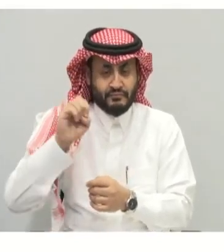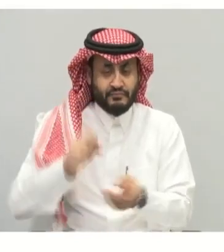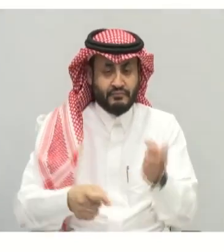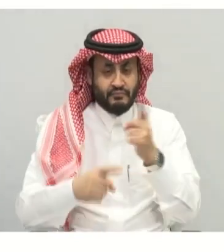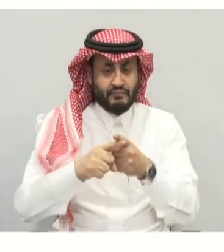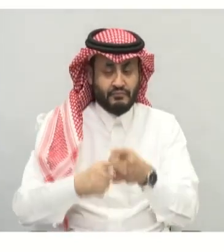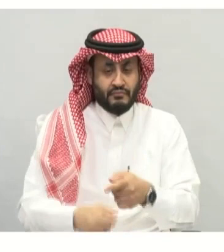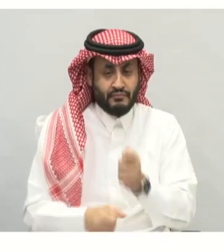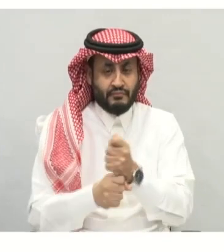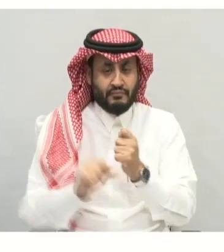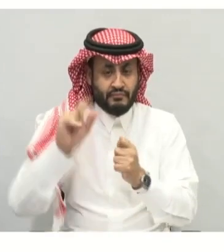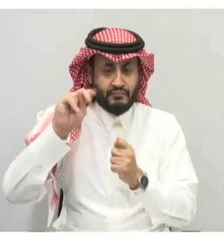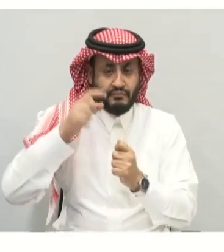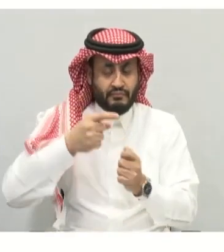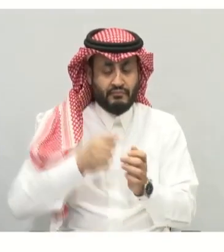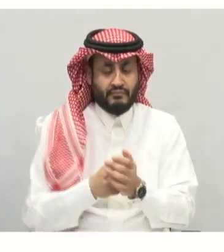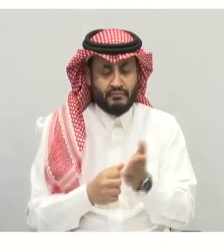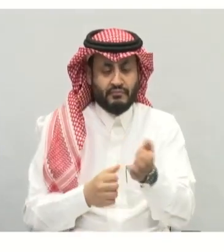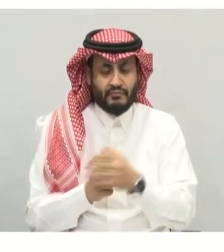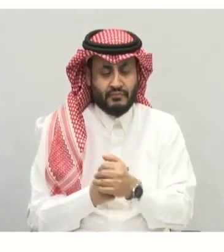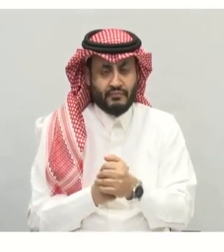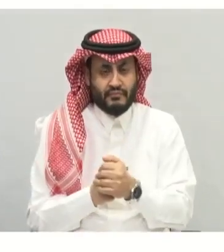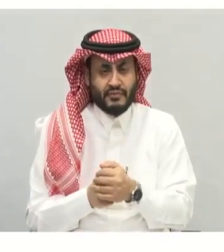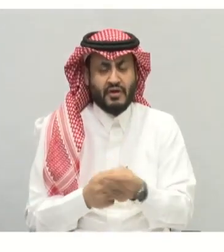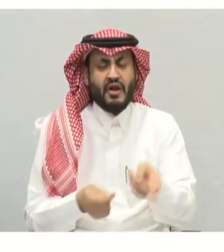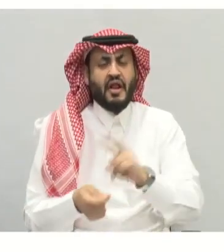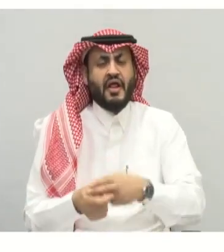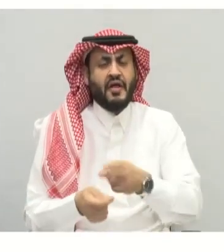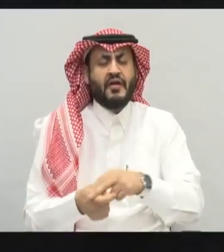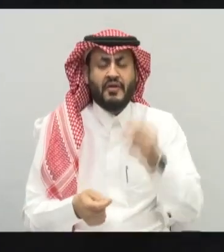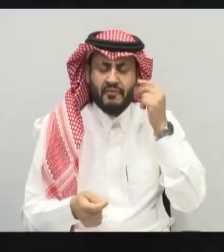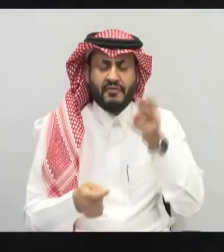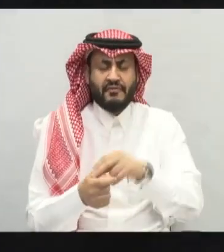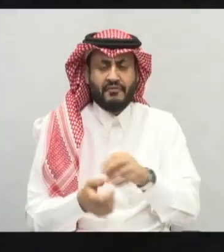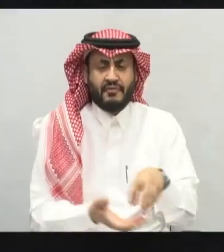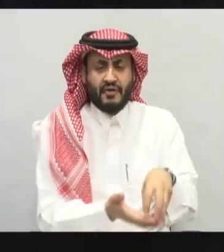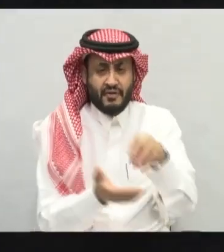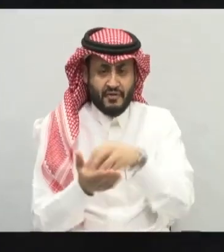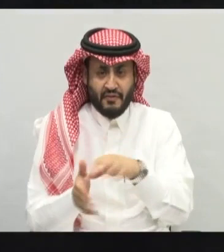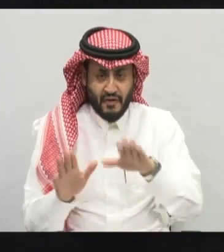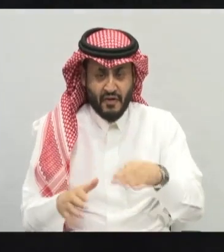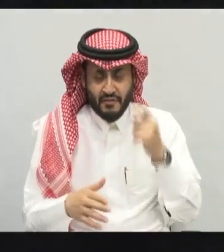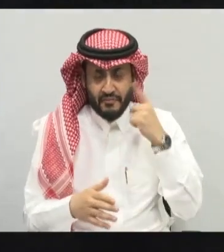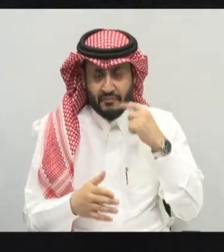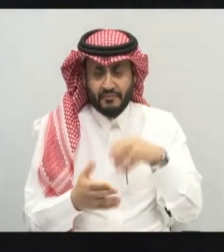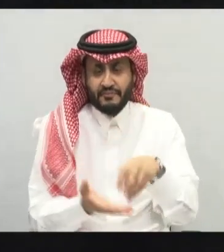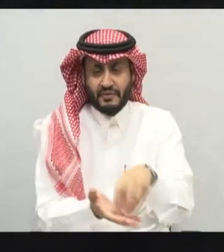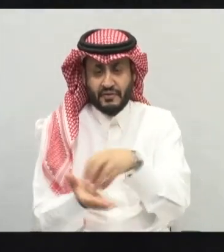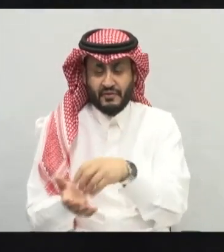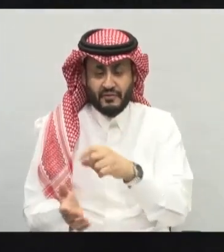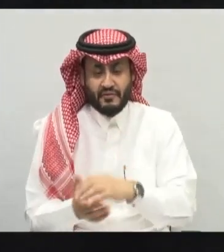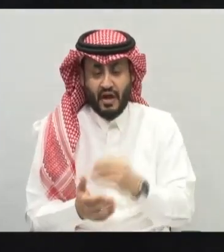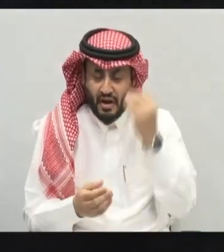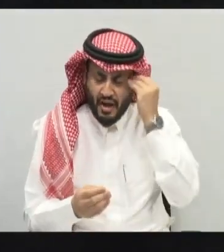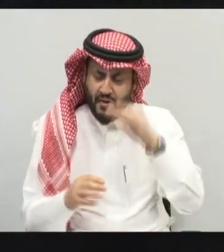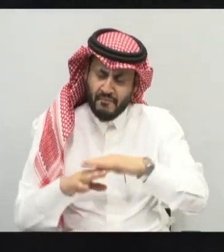familiar with something or for example when you travel to different countries and you stayed there for long and now you're getting